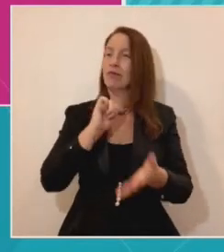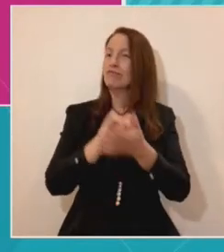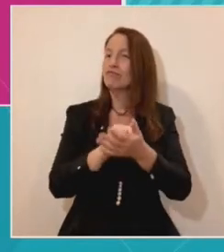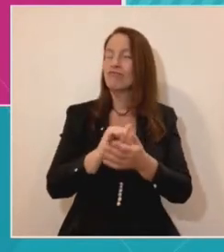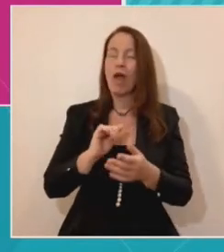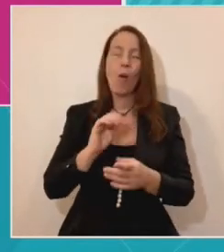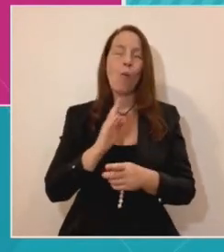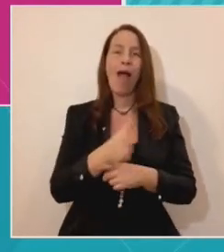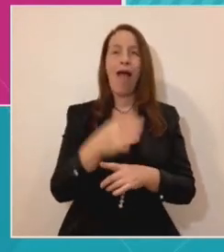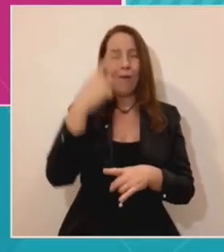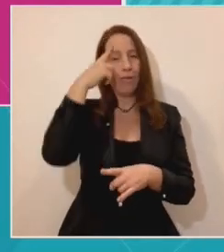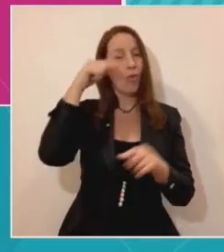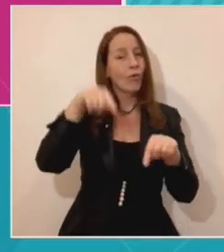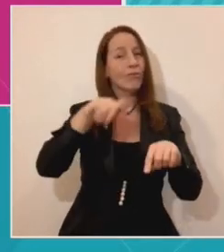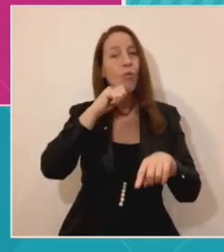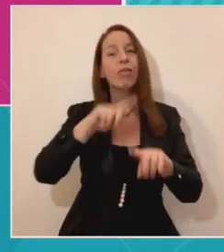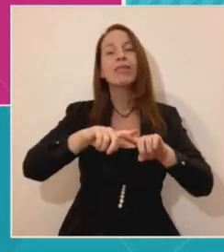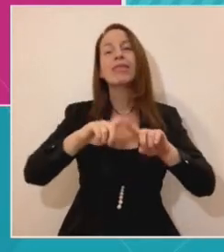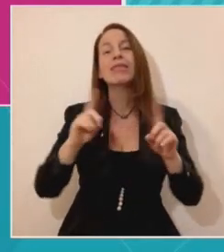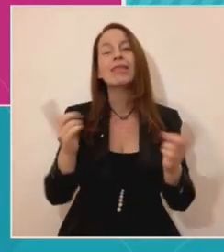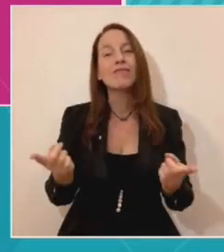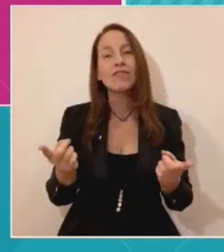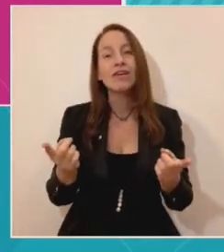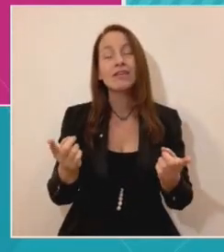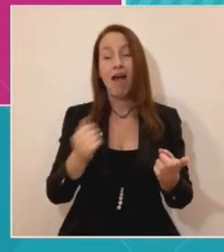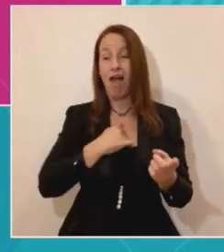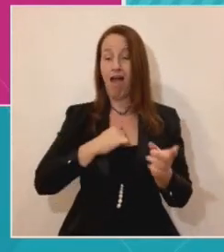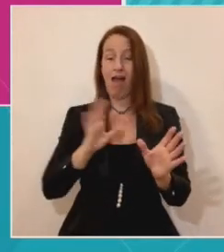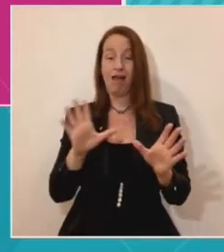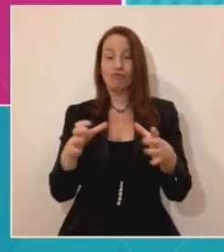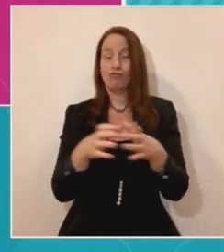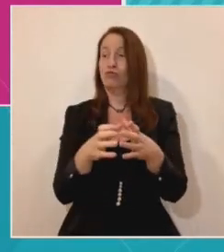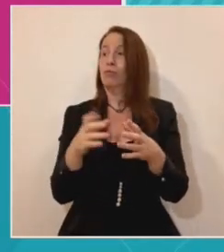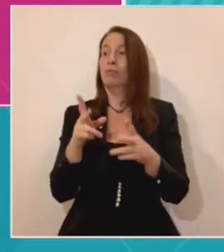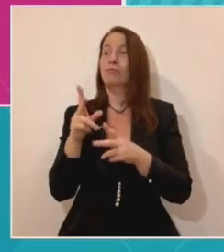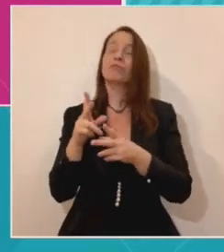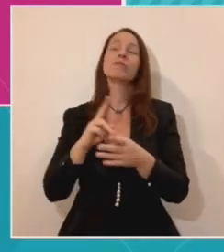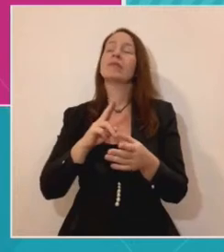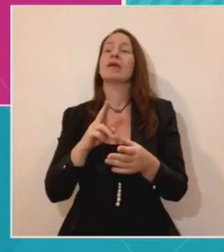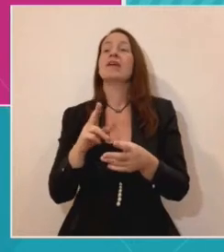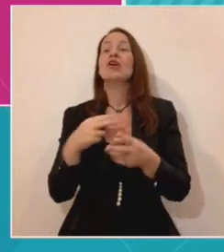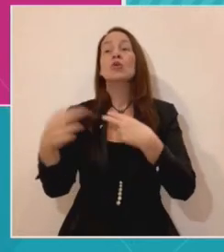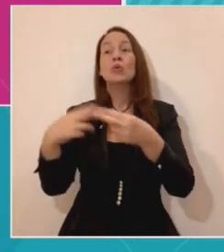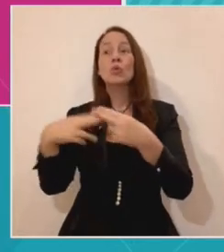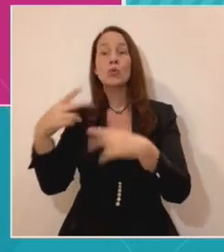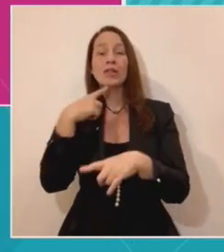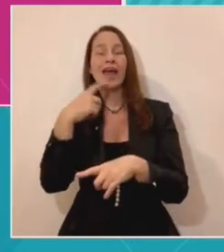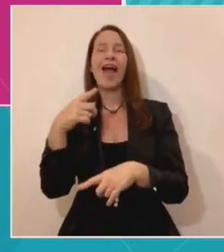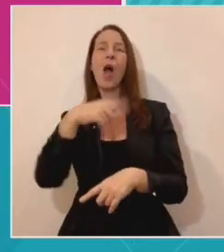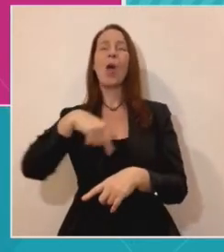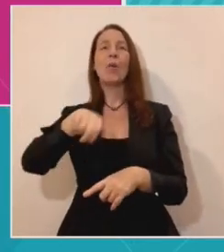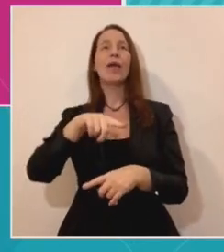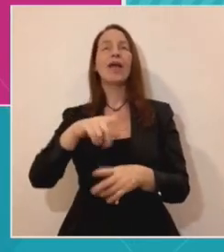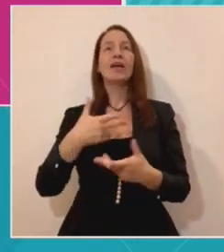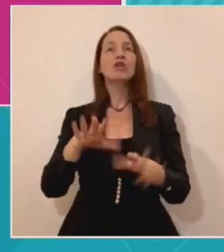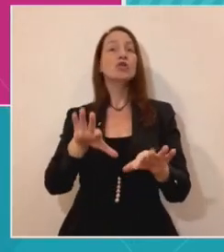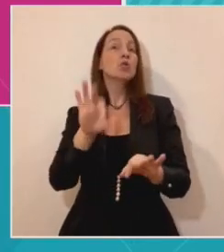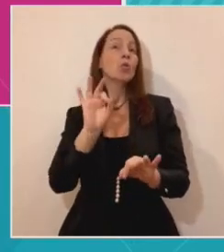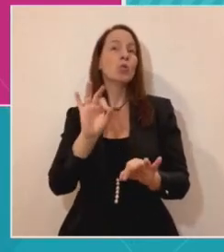take place. And our cohort has been referred to as the chosen ones and unique as a consequence of this